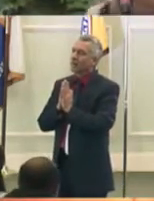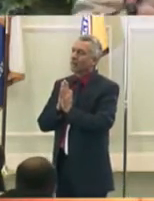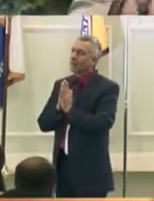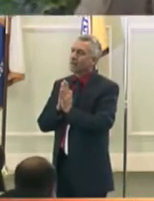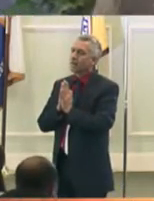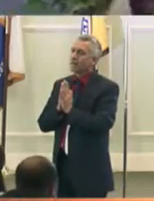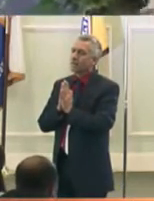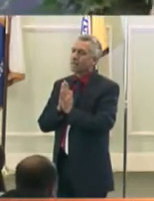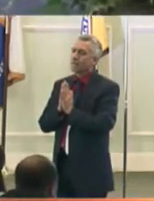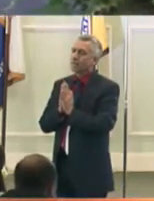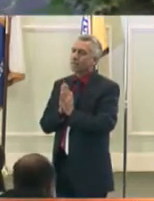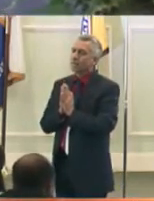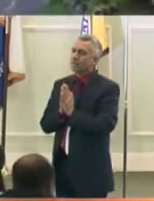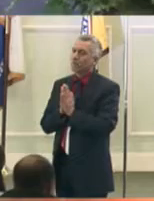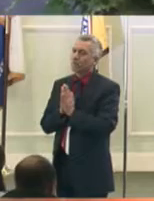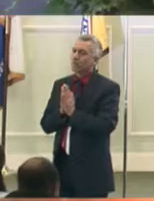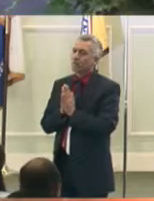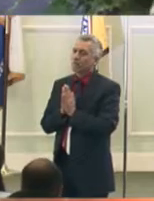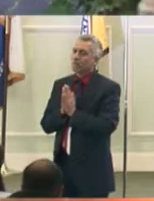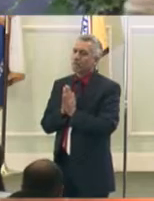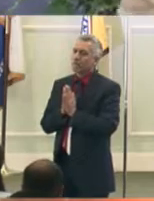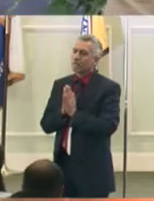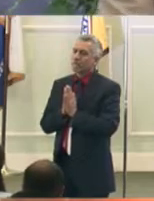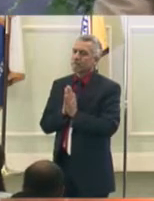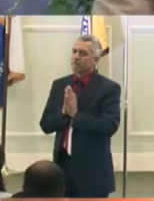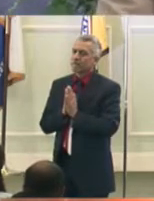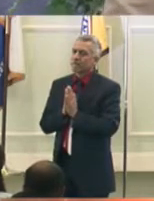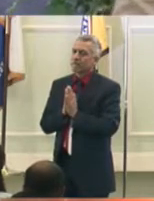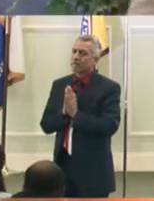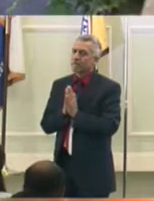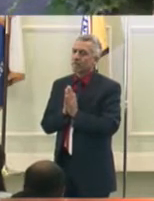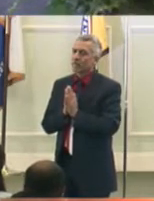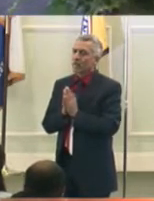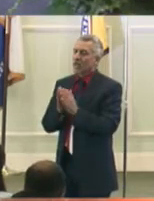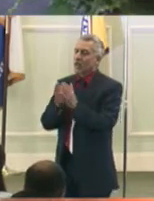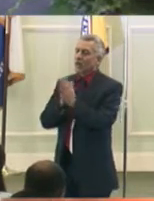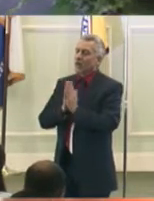are just getting them because I thought them out loud and wrote them down, and you guys are just getting them. Prayer is